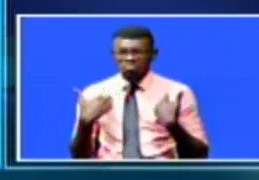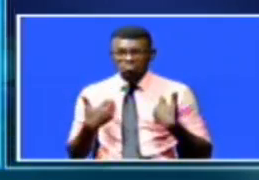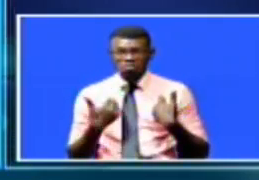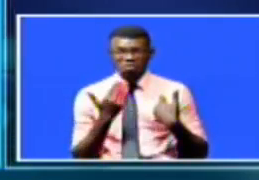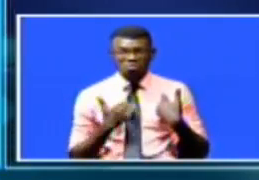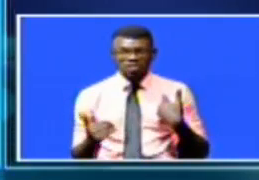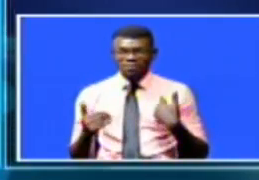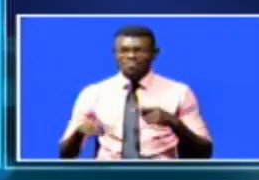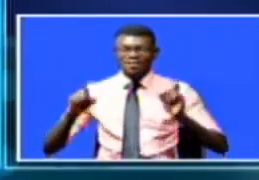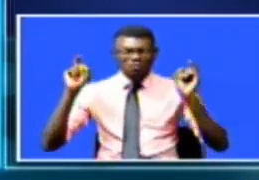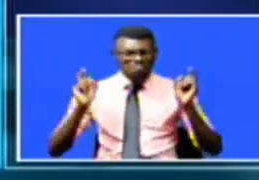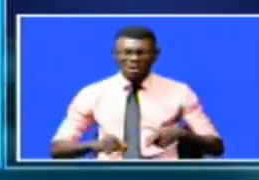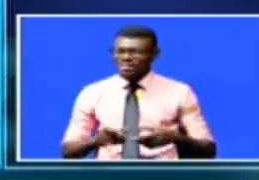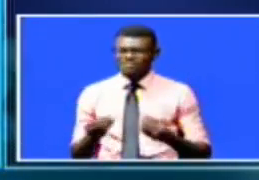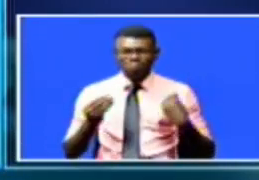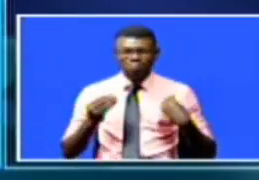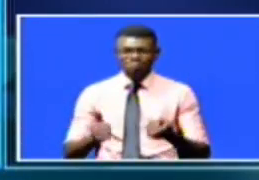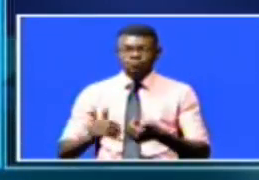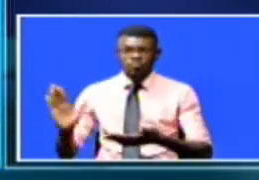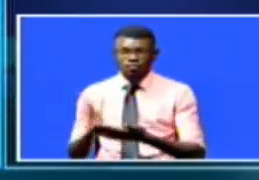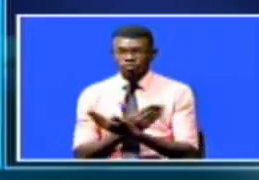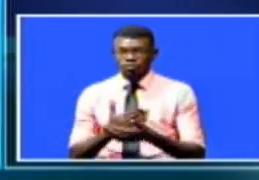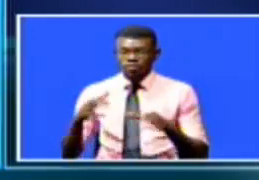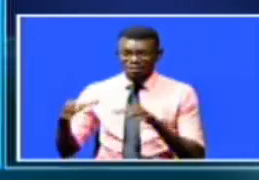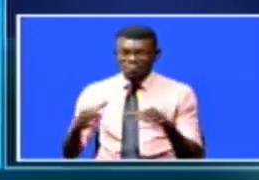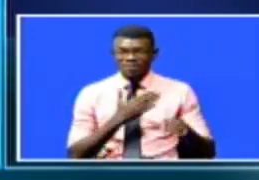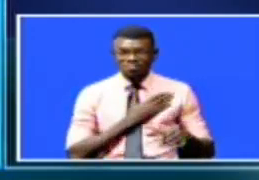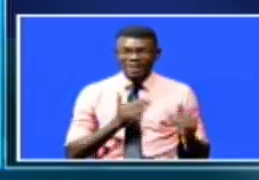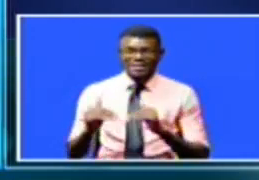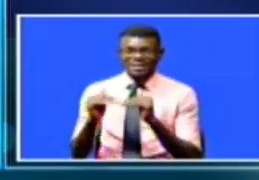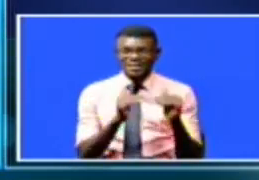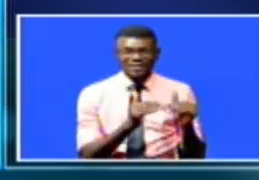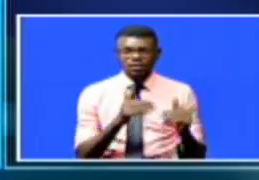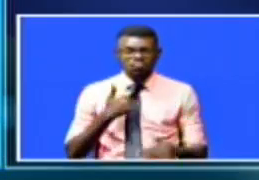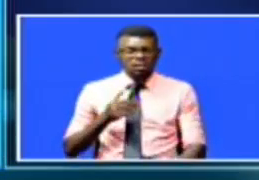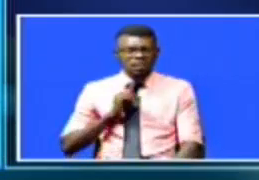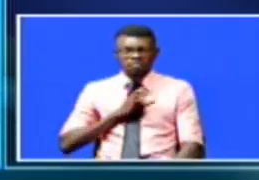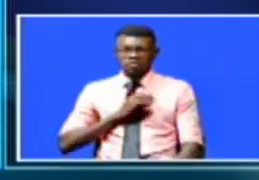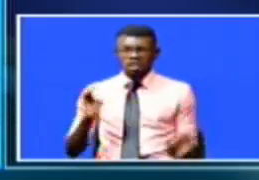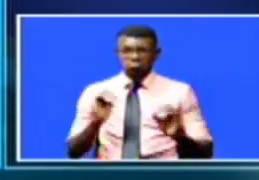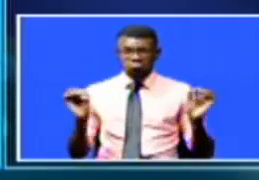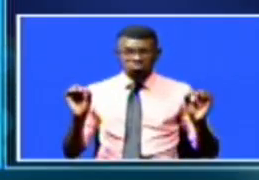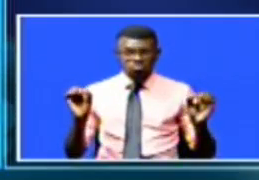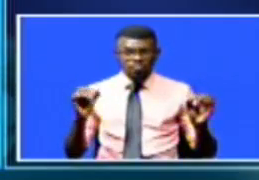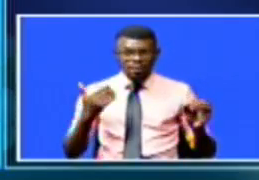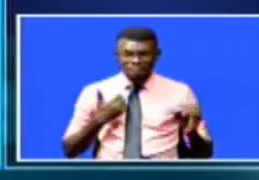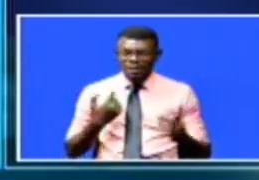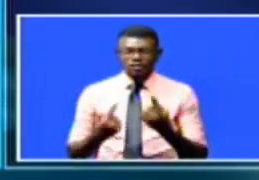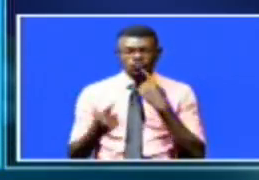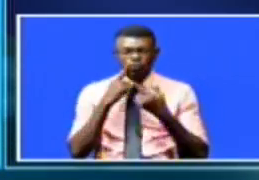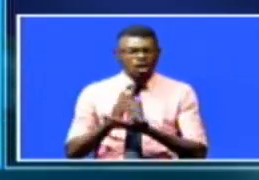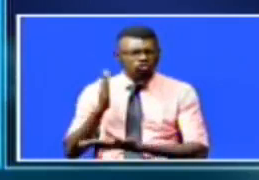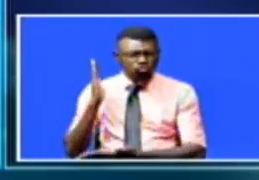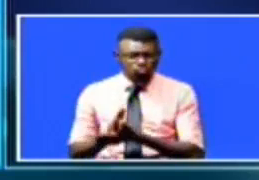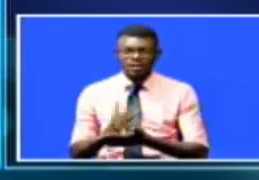are the ones that we must crush. So our party is democratic, and that is the reason why I'm not a coward. I will speak the truth. I